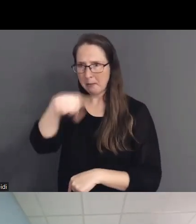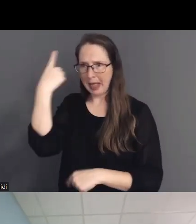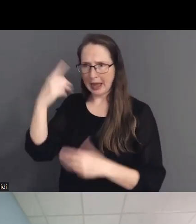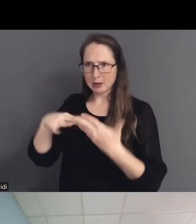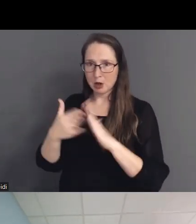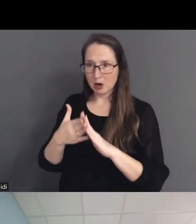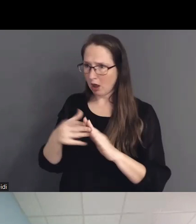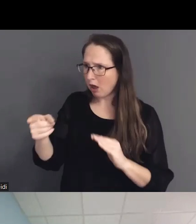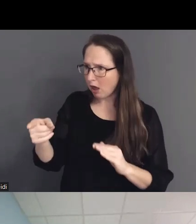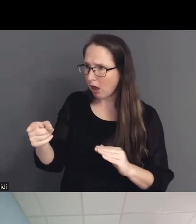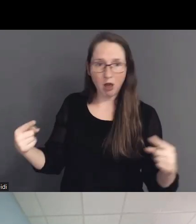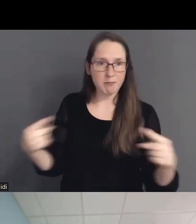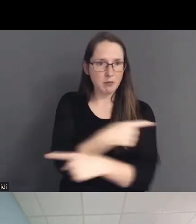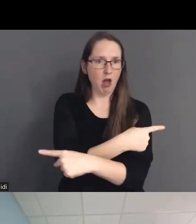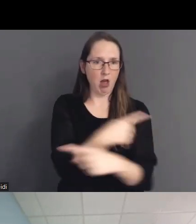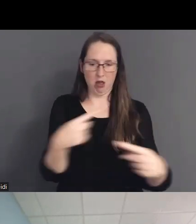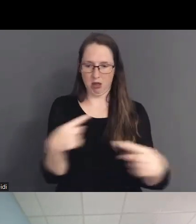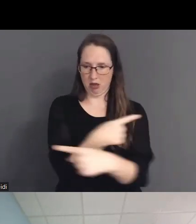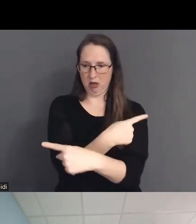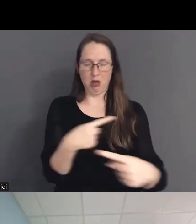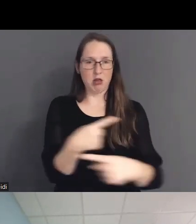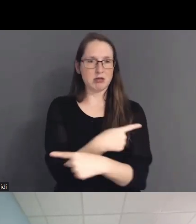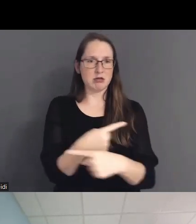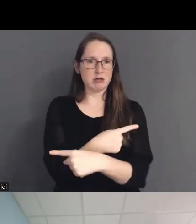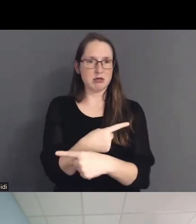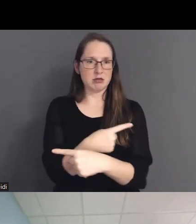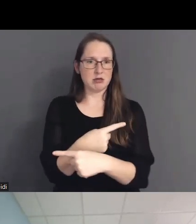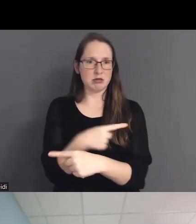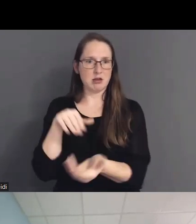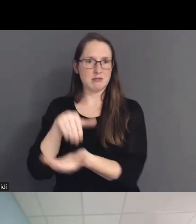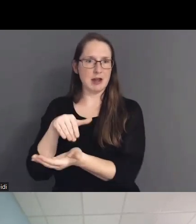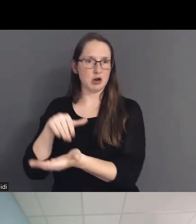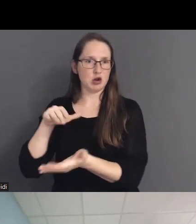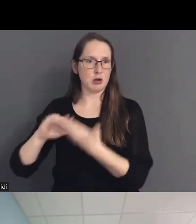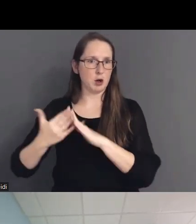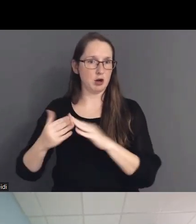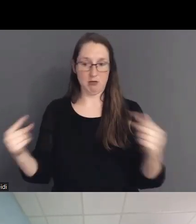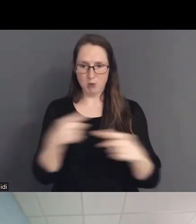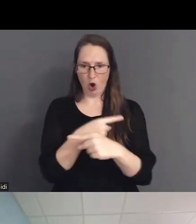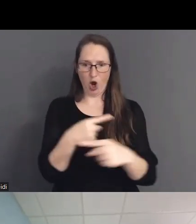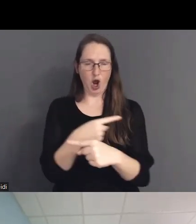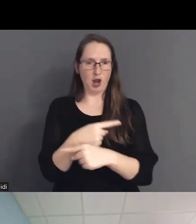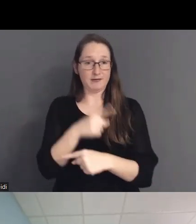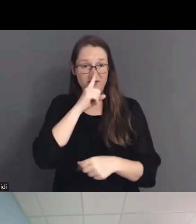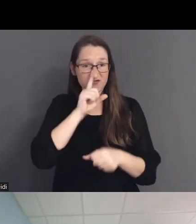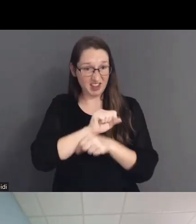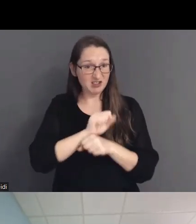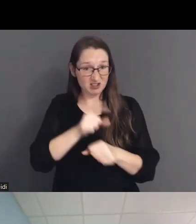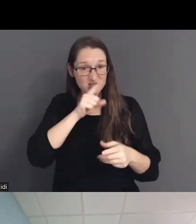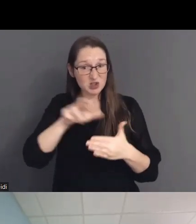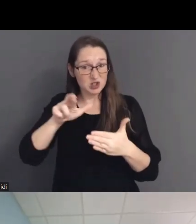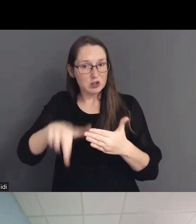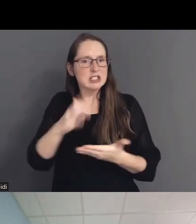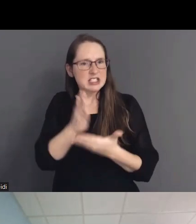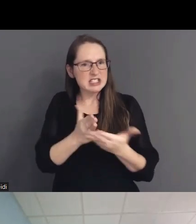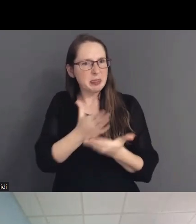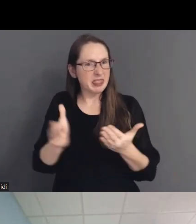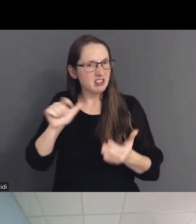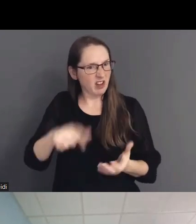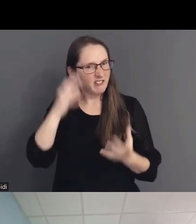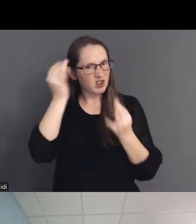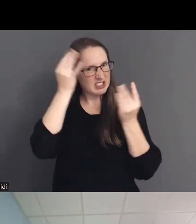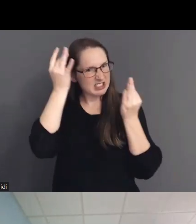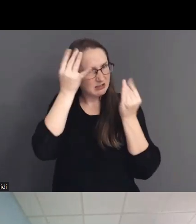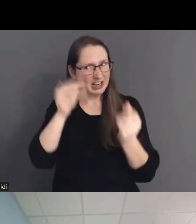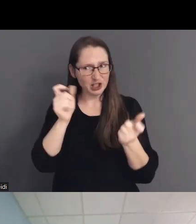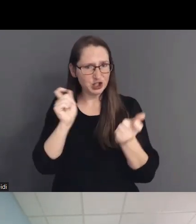they point the finger back to the medical community. And as a result, it's actually some things that need to be taken into consideration